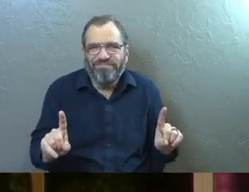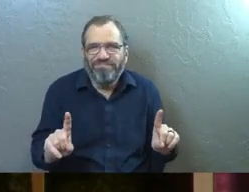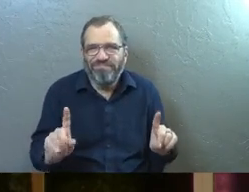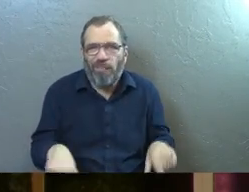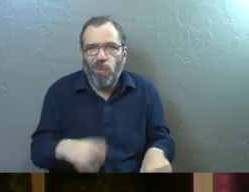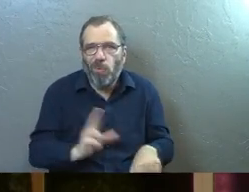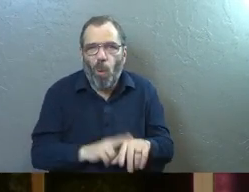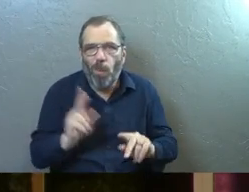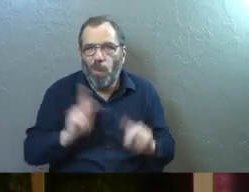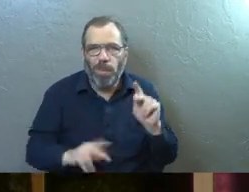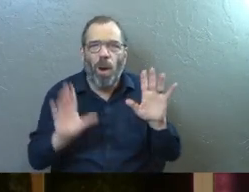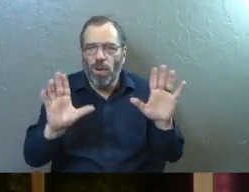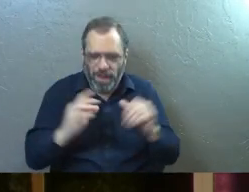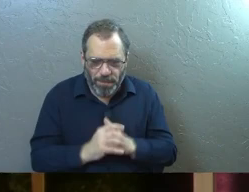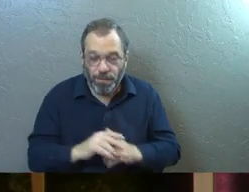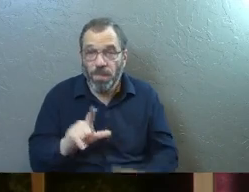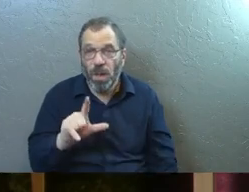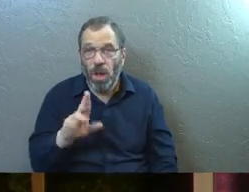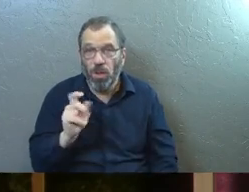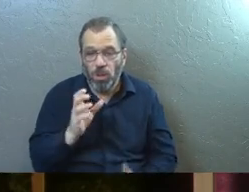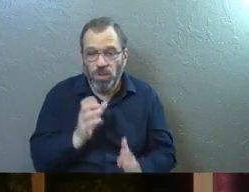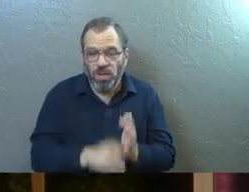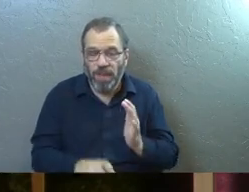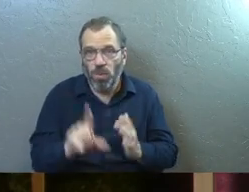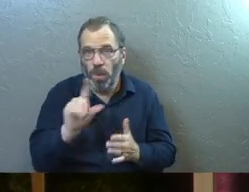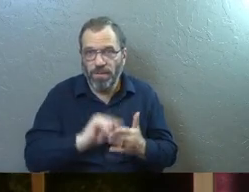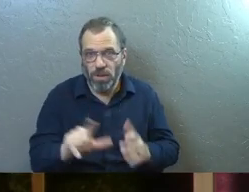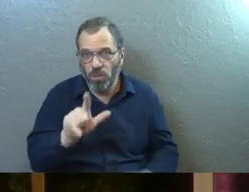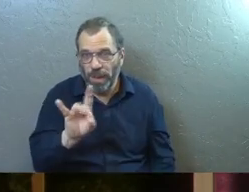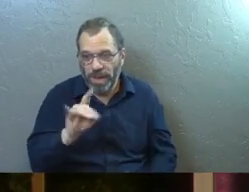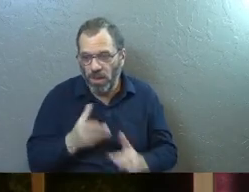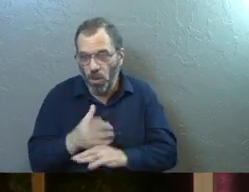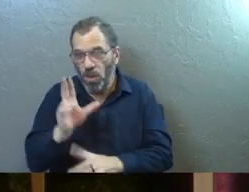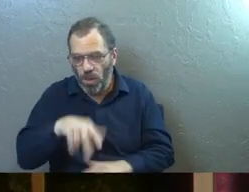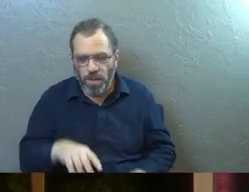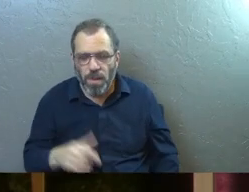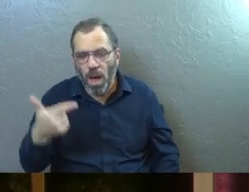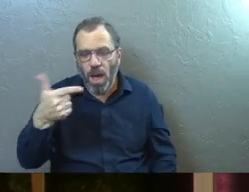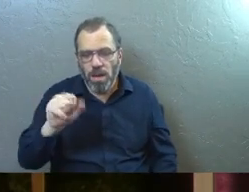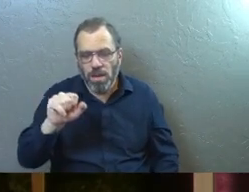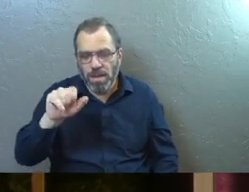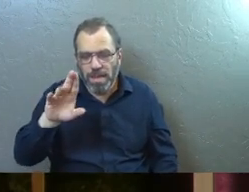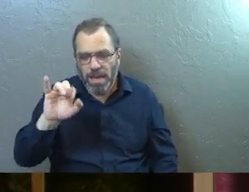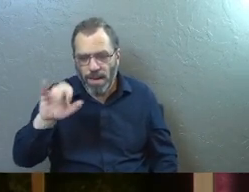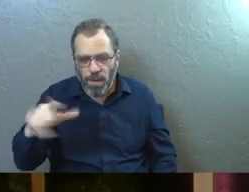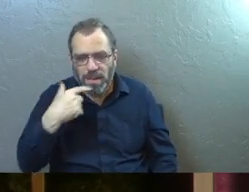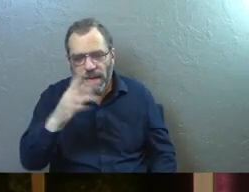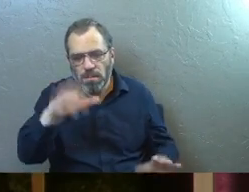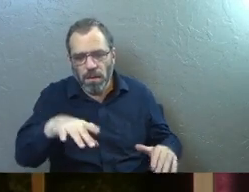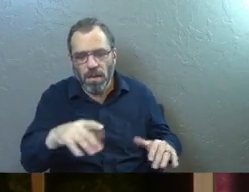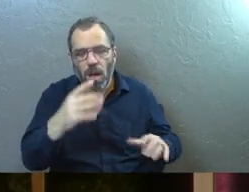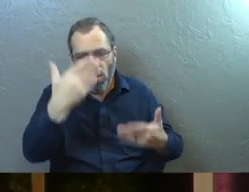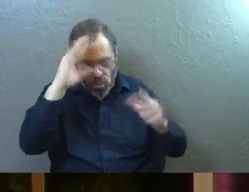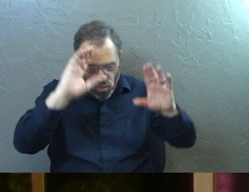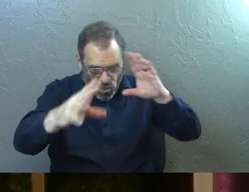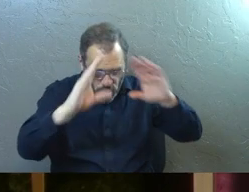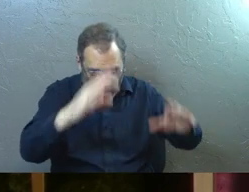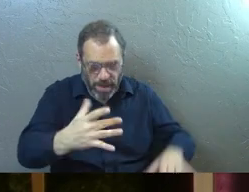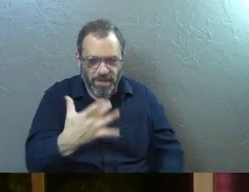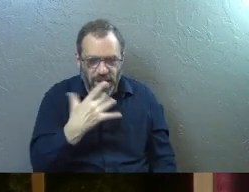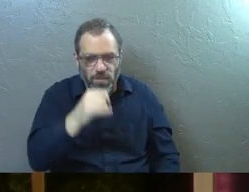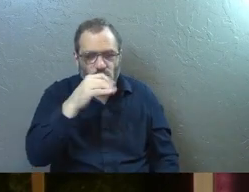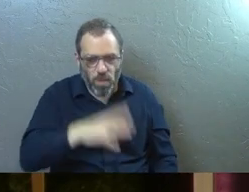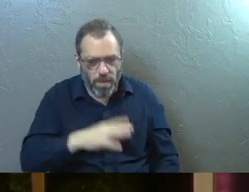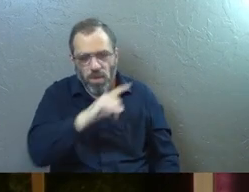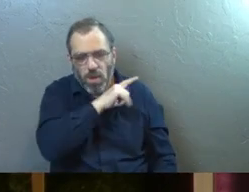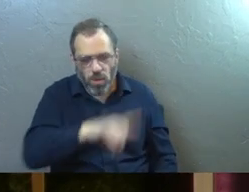people. So let's keep reading. Luke 1, 28 through 33. Gabriel appeared and said, "Greetings, favored woman, the